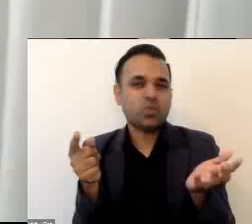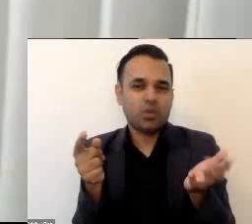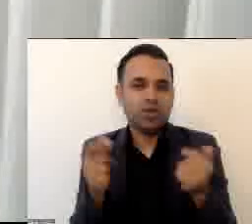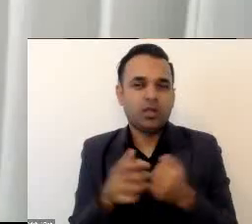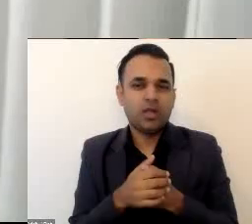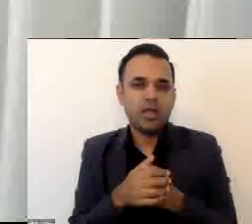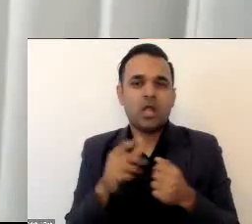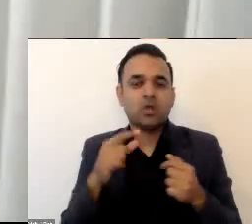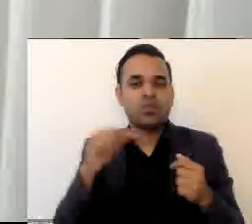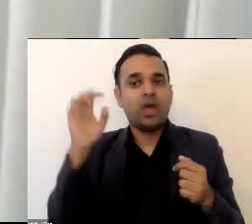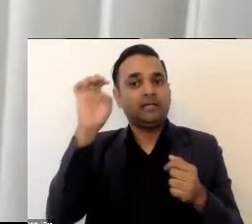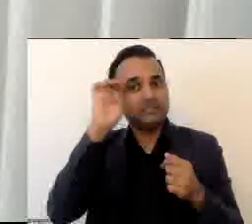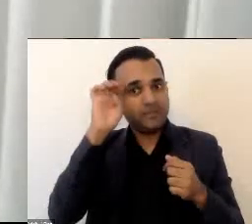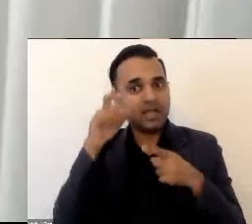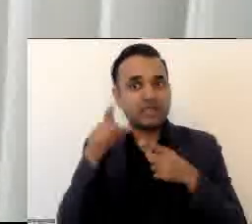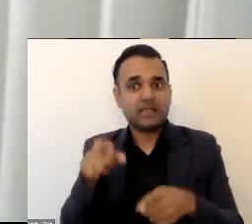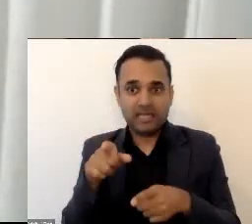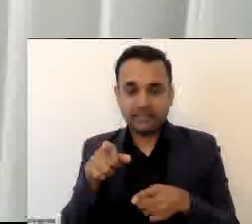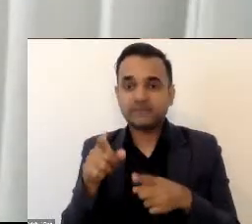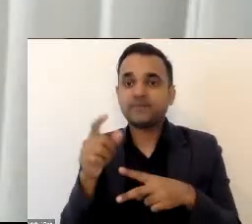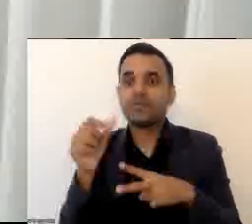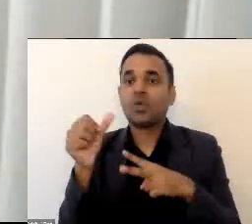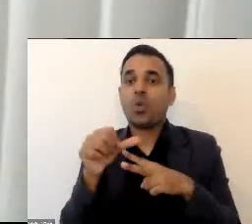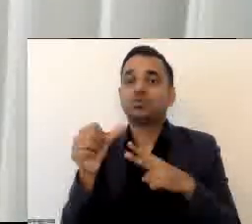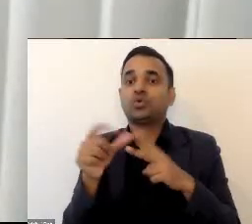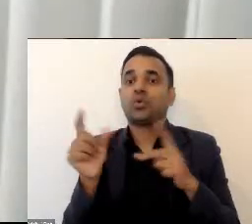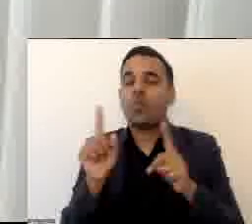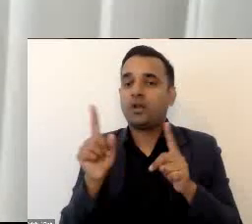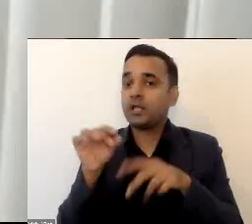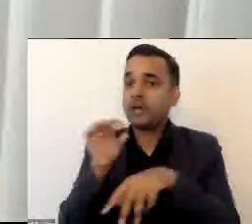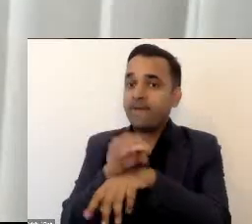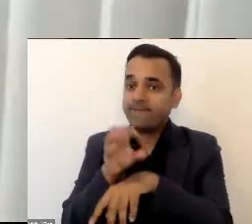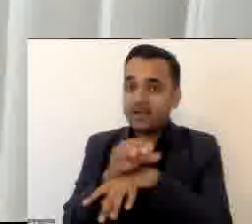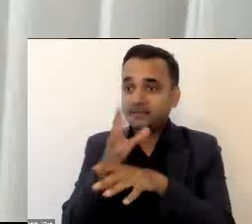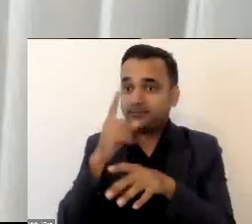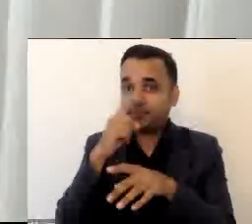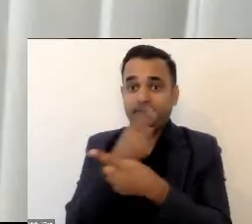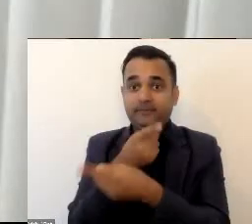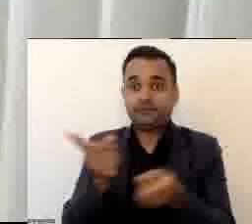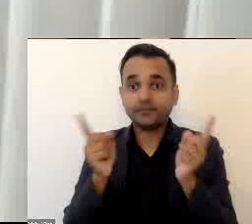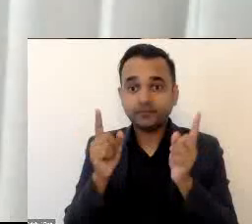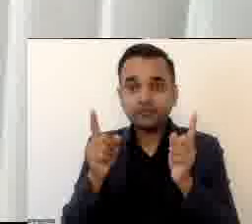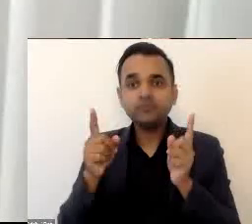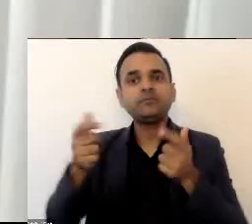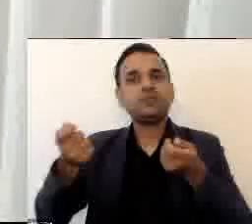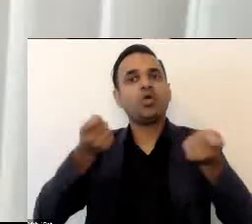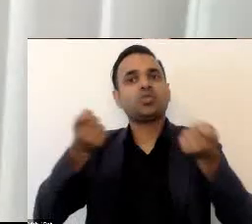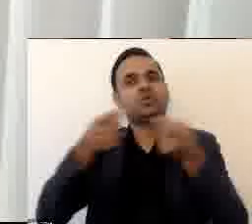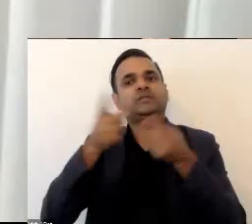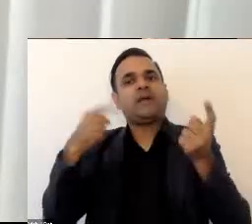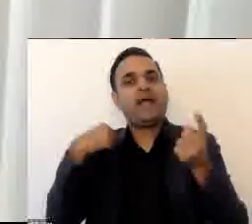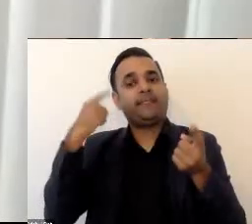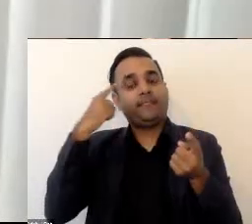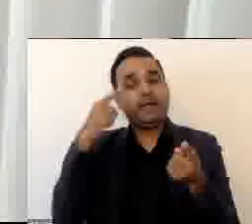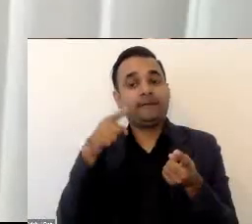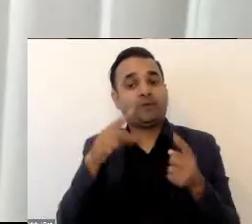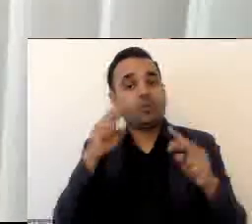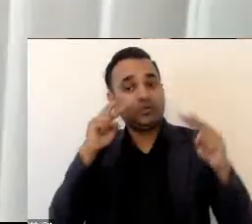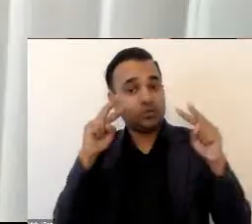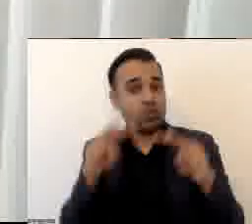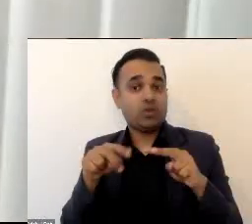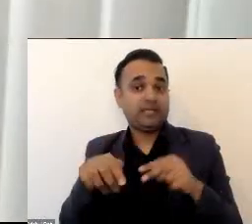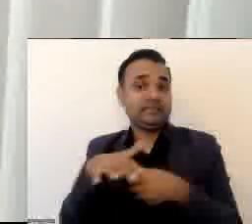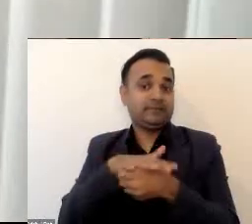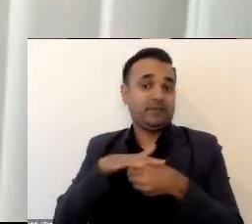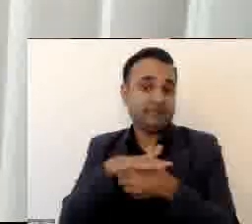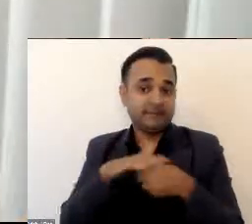bots almost for everything and anything that we work on right now. And I think that's where the question become relevant is, you know, when we're looking at